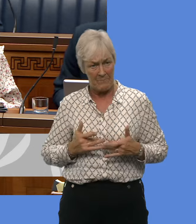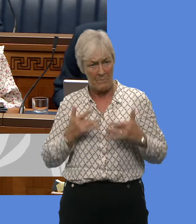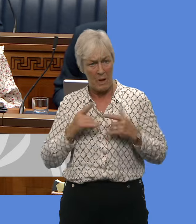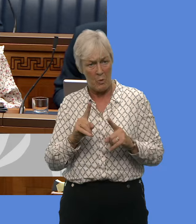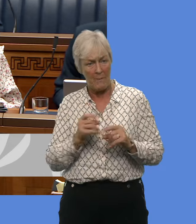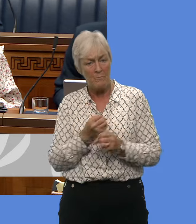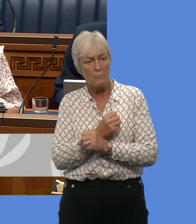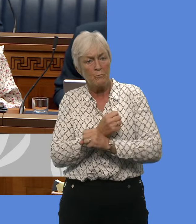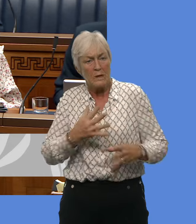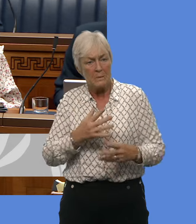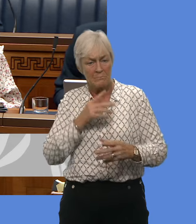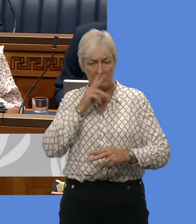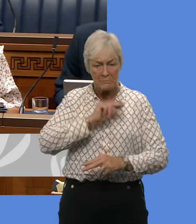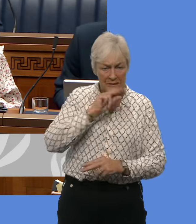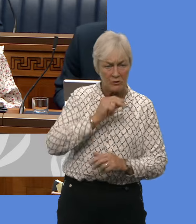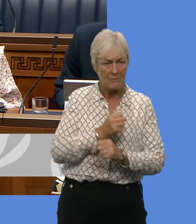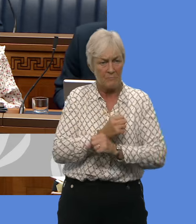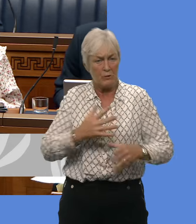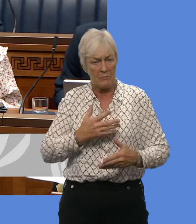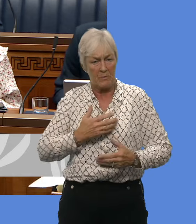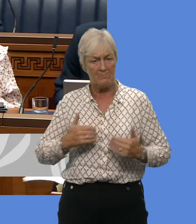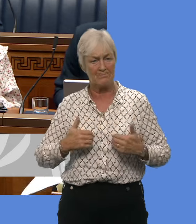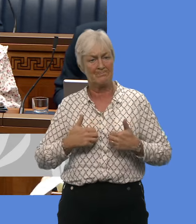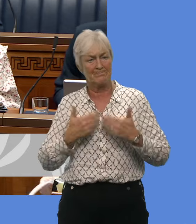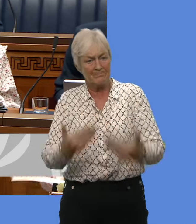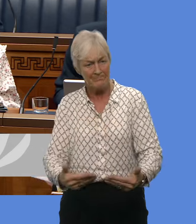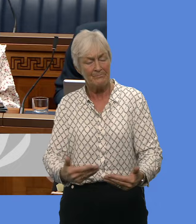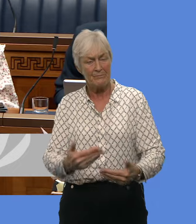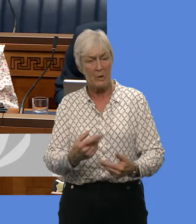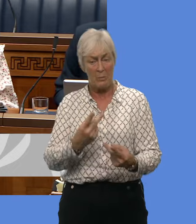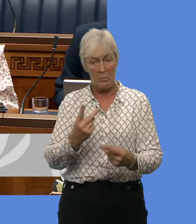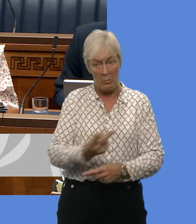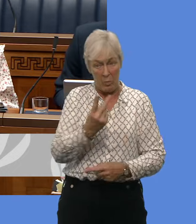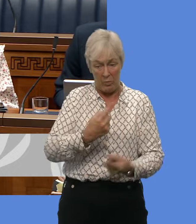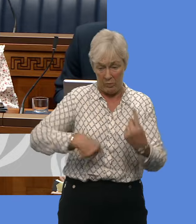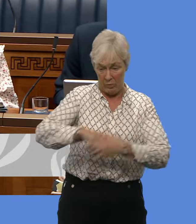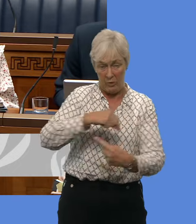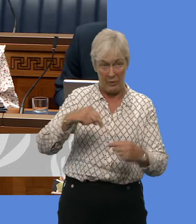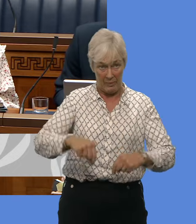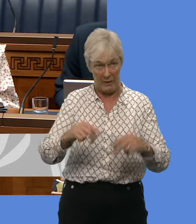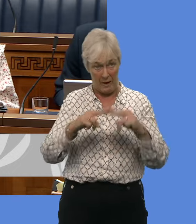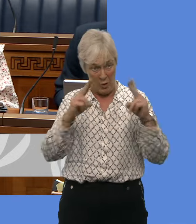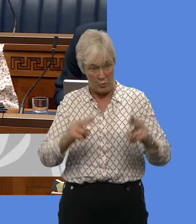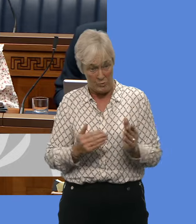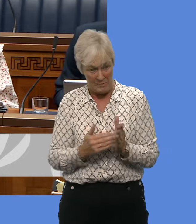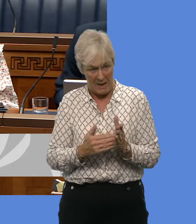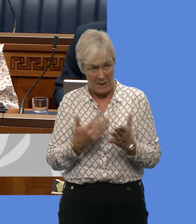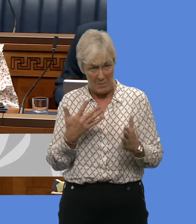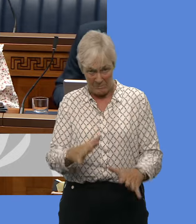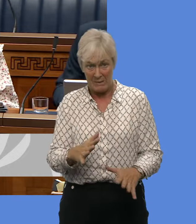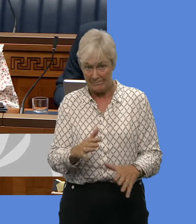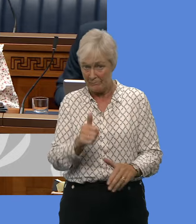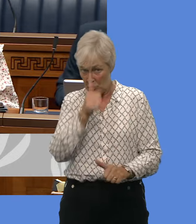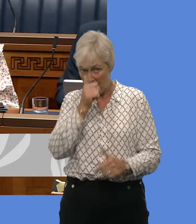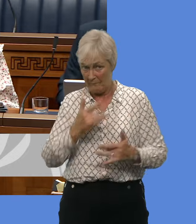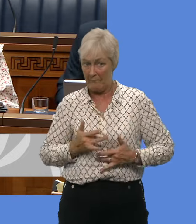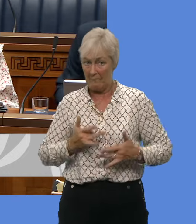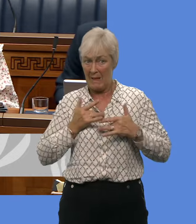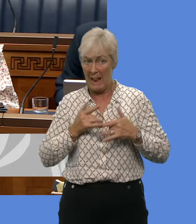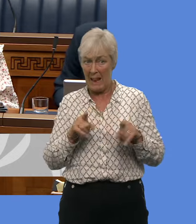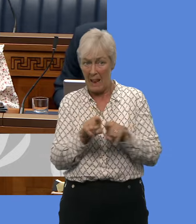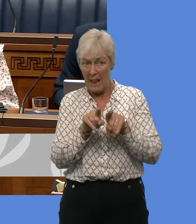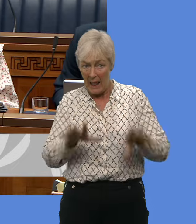speech and freedom of expression. But both the member and I and many others across this House have been subject ourselves to a significant